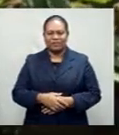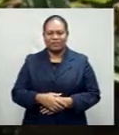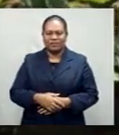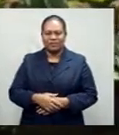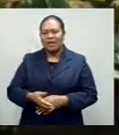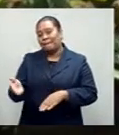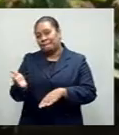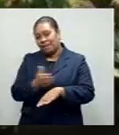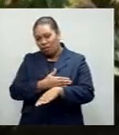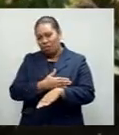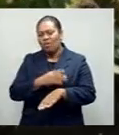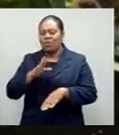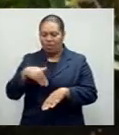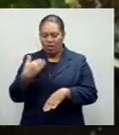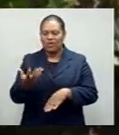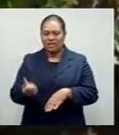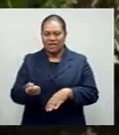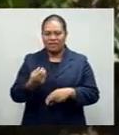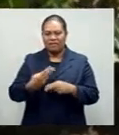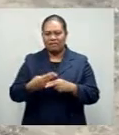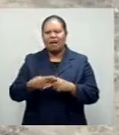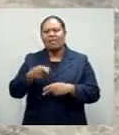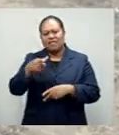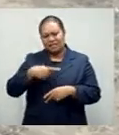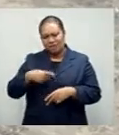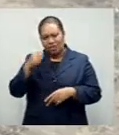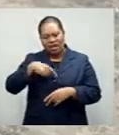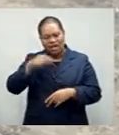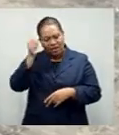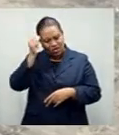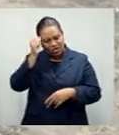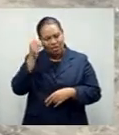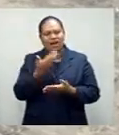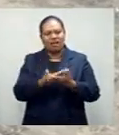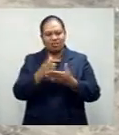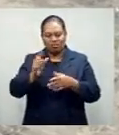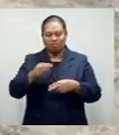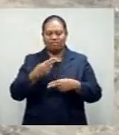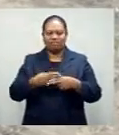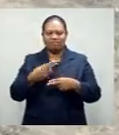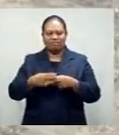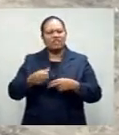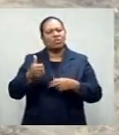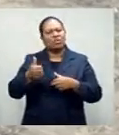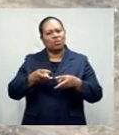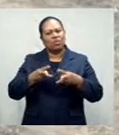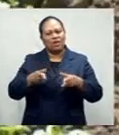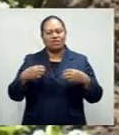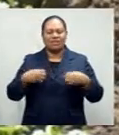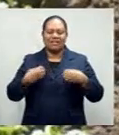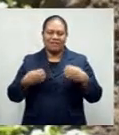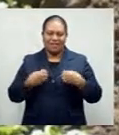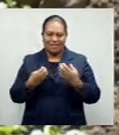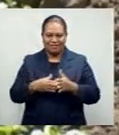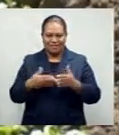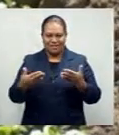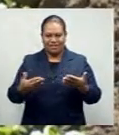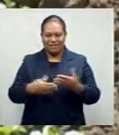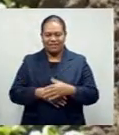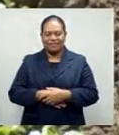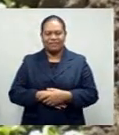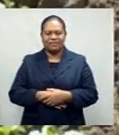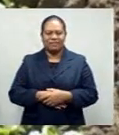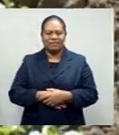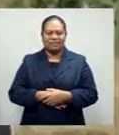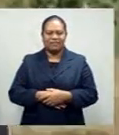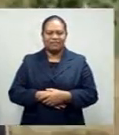a farm, so that's how we know how to do the farming. So still, like, this is a good way to survive for our family, like